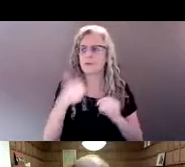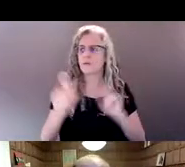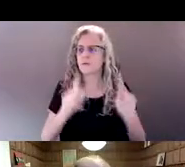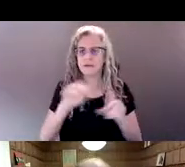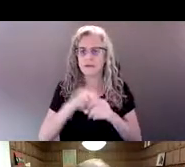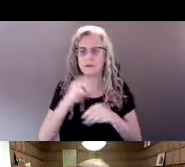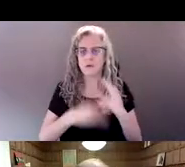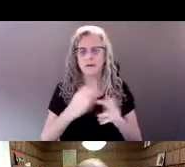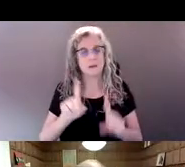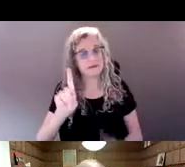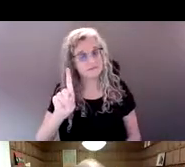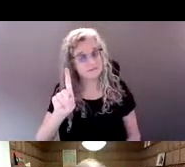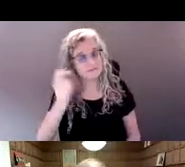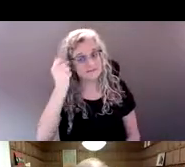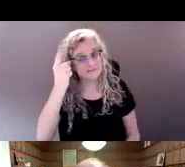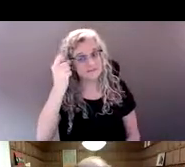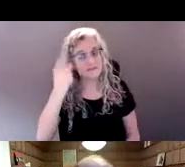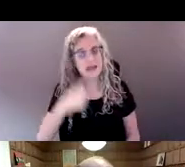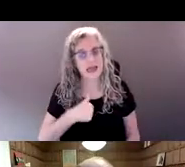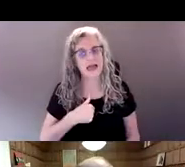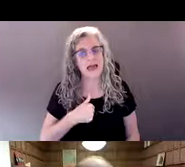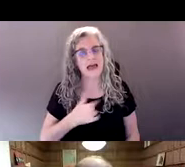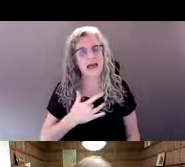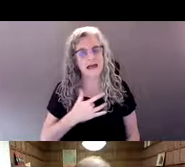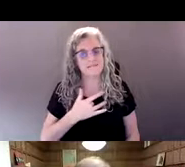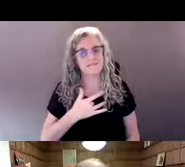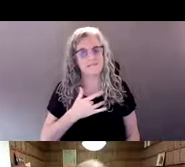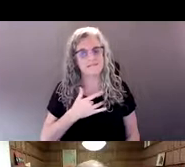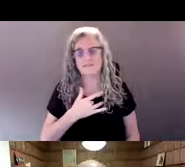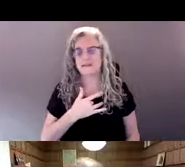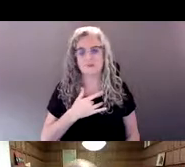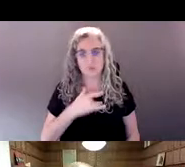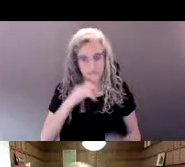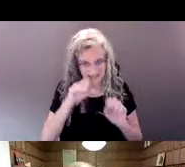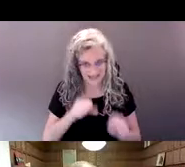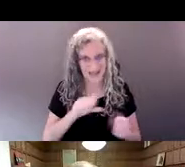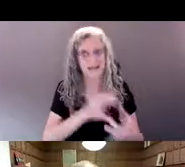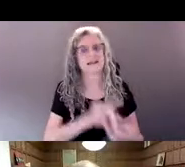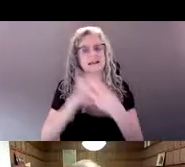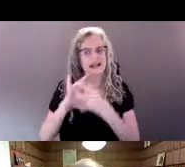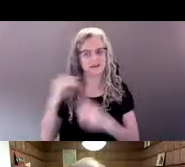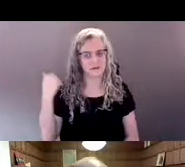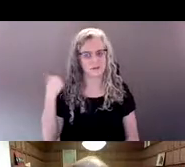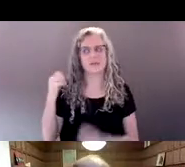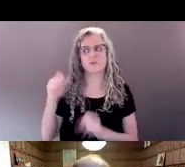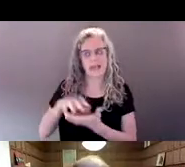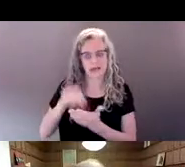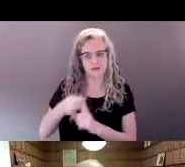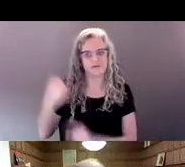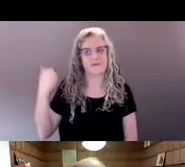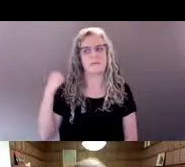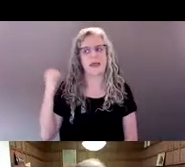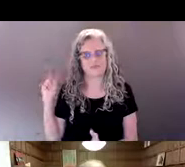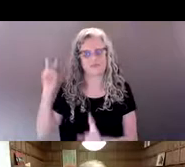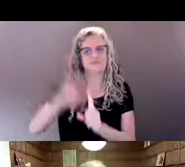I want to suggest that in fact, we have seen very similar phenomena in the past. So we're going to learn from the past that way. And that